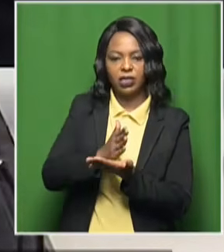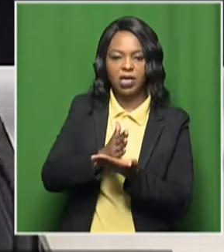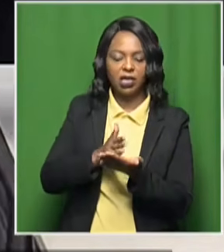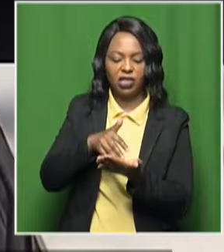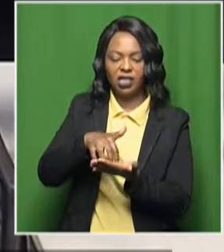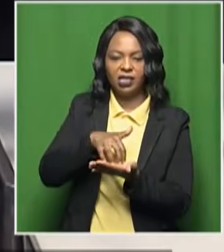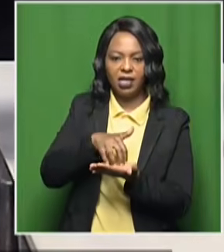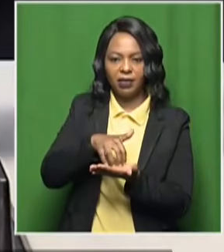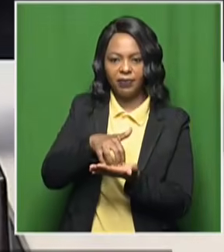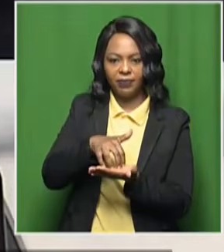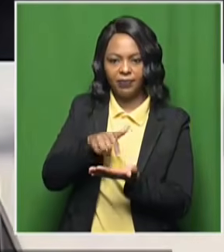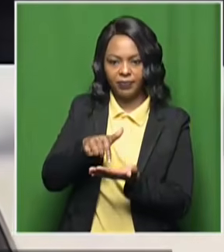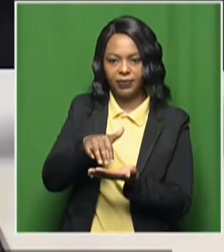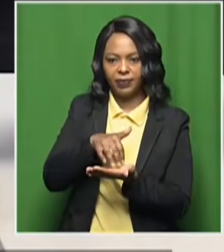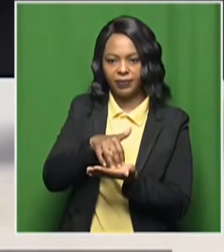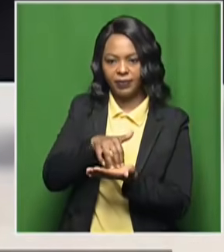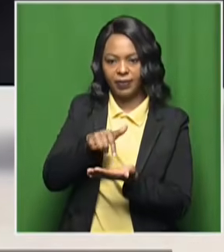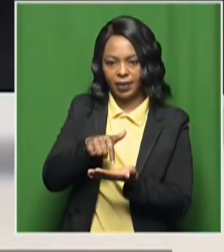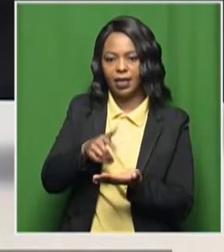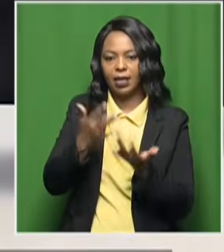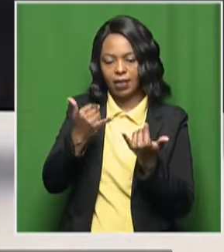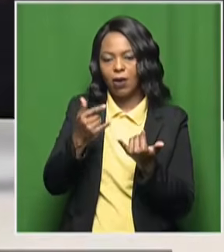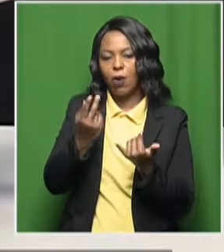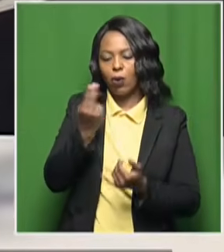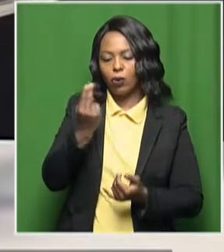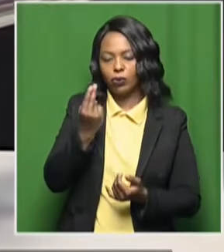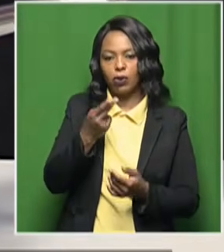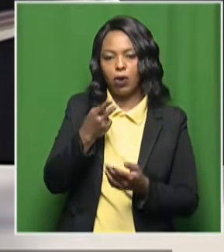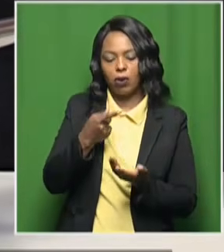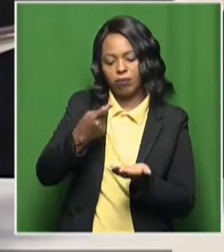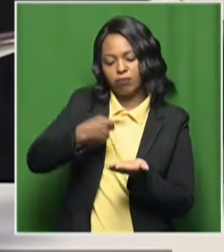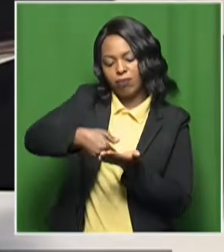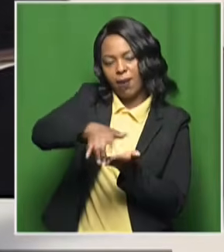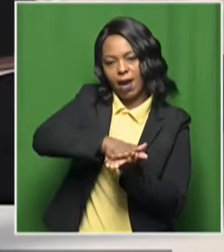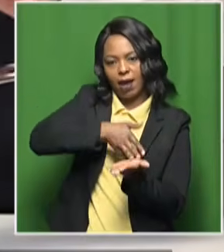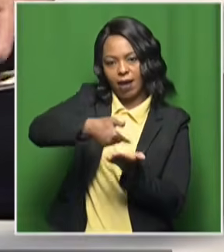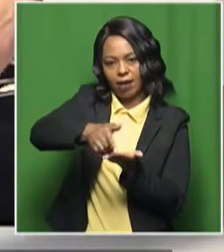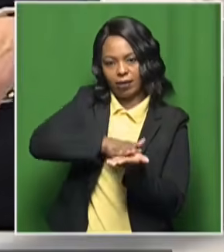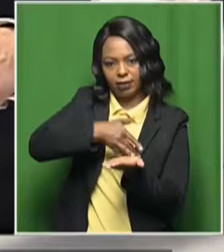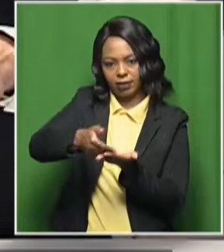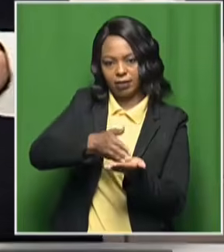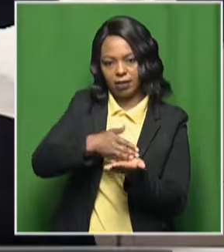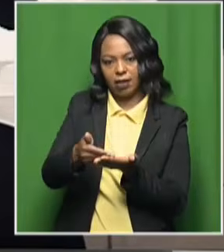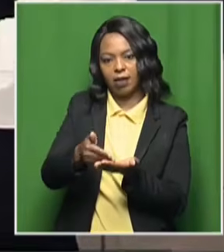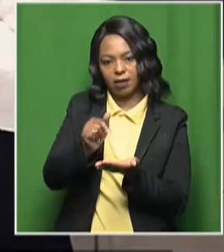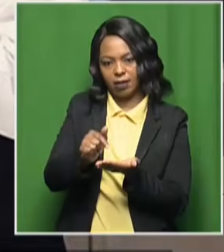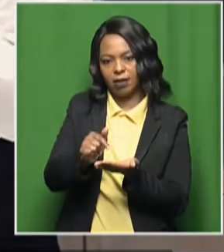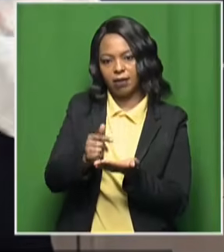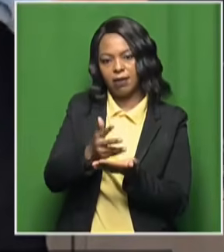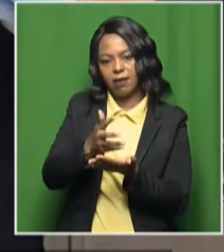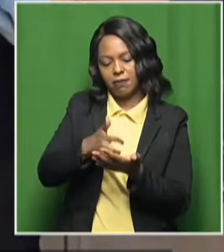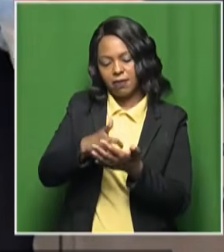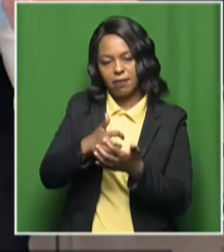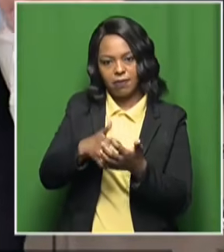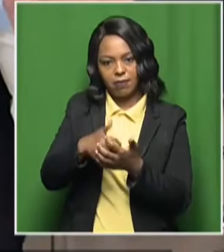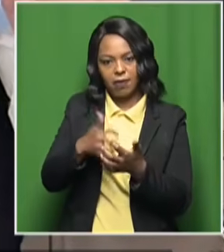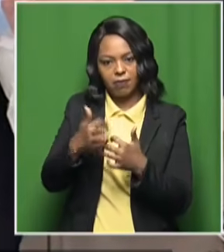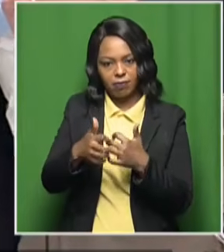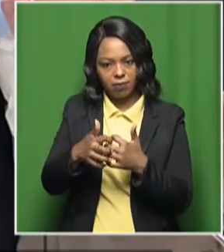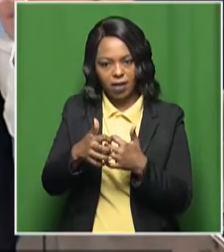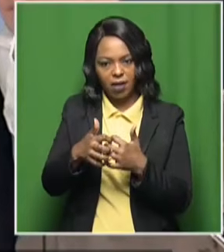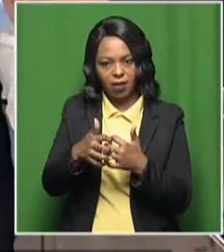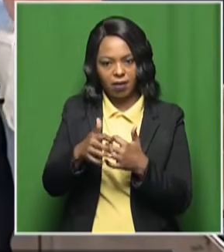Because oh, so it is butter. Olive oil is to prevent the butter from burning. Okay, so you've done both? Oh, brilliant. Mm-hmm. And then you